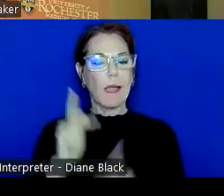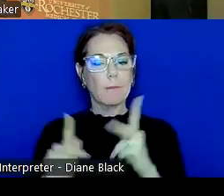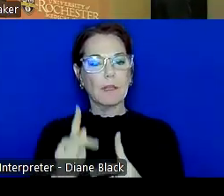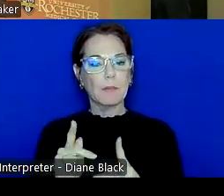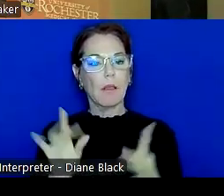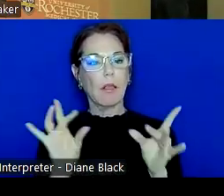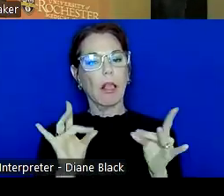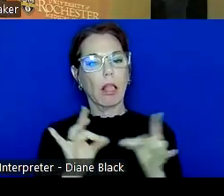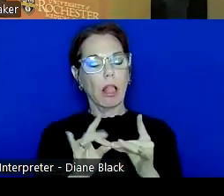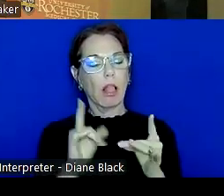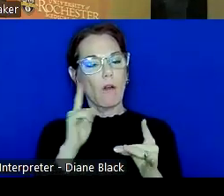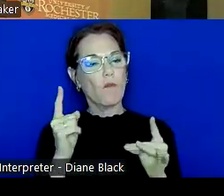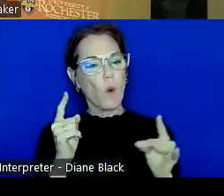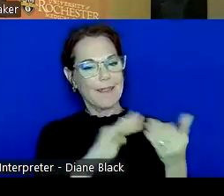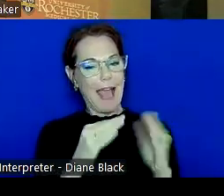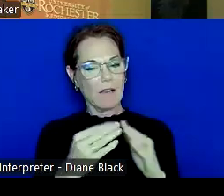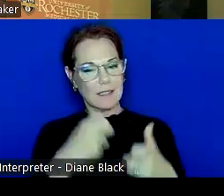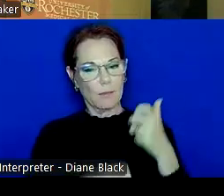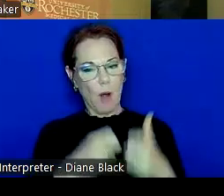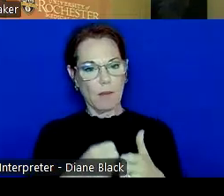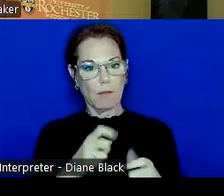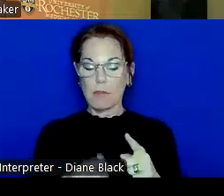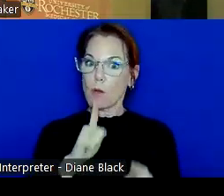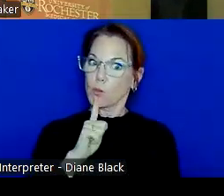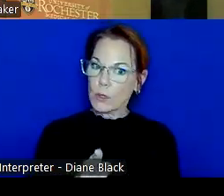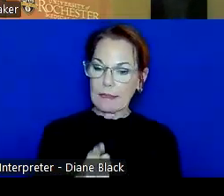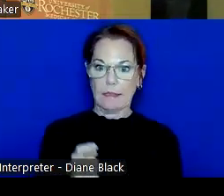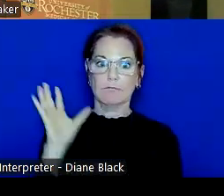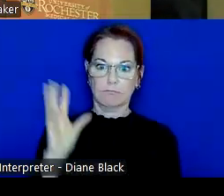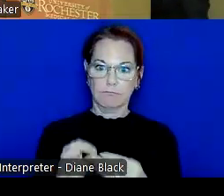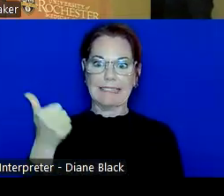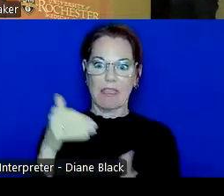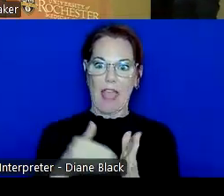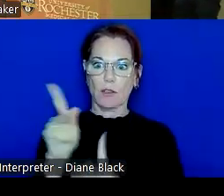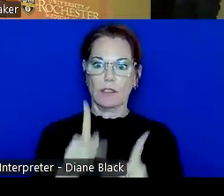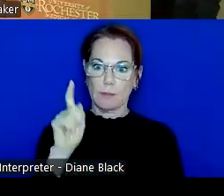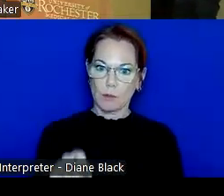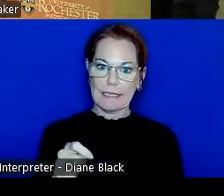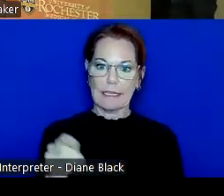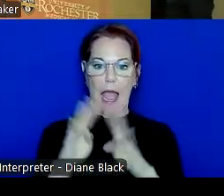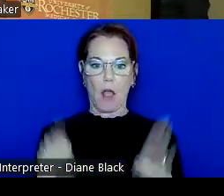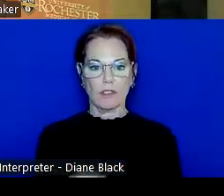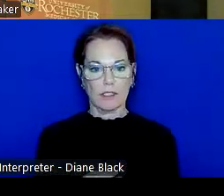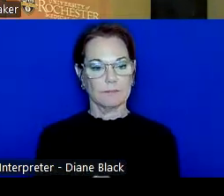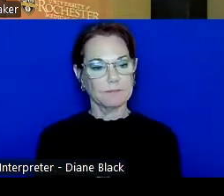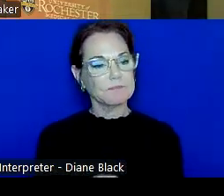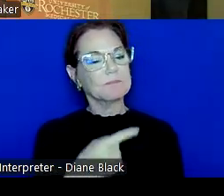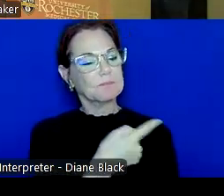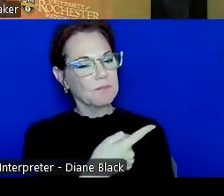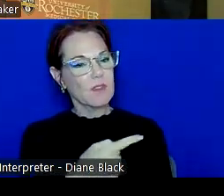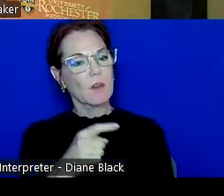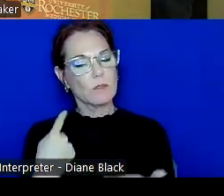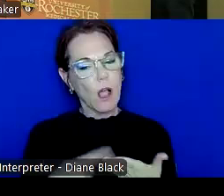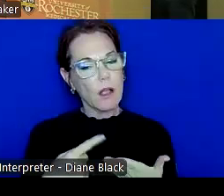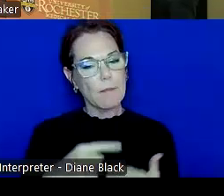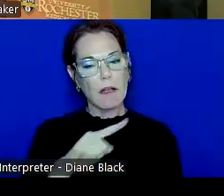want to support it. On that same paddle, Matt Hurlbut at the Greater Rochester Enterprise Institute, talking about the need for zoning change,